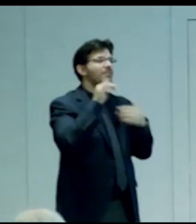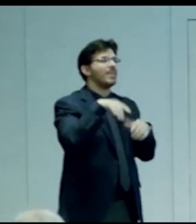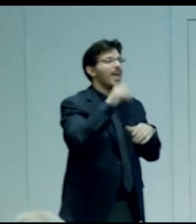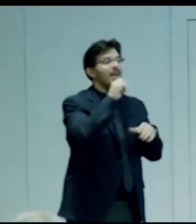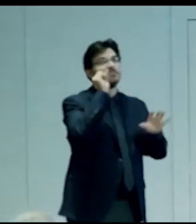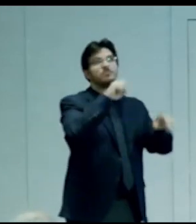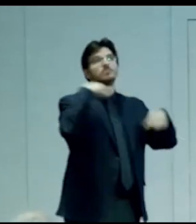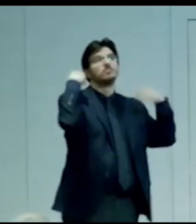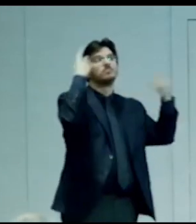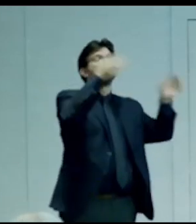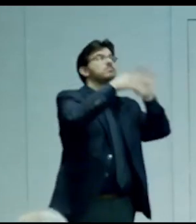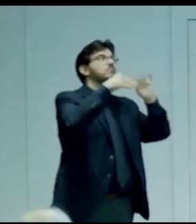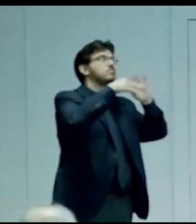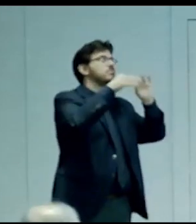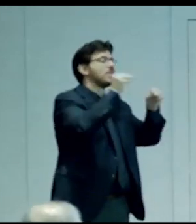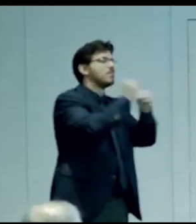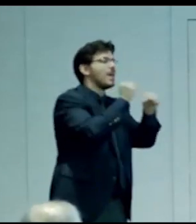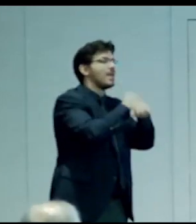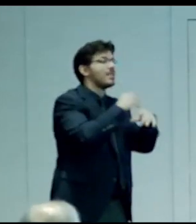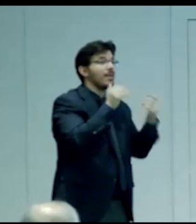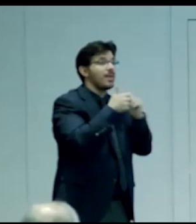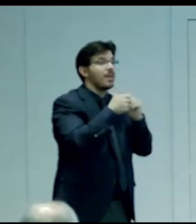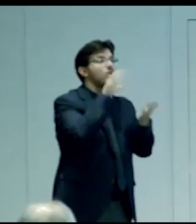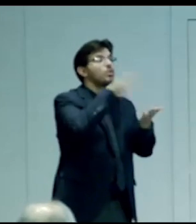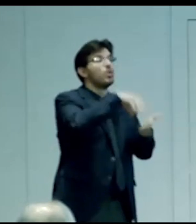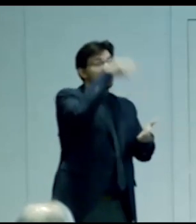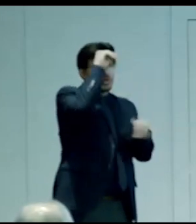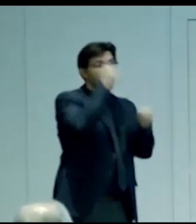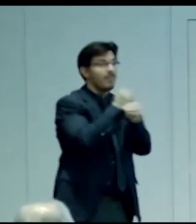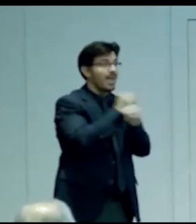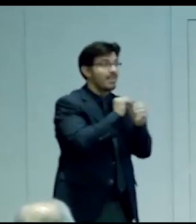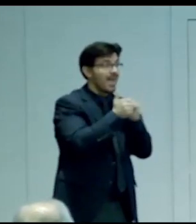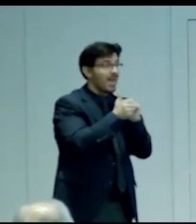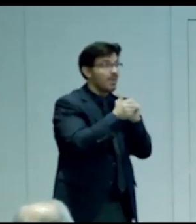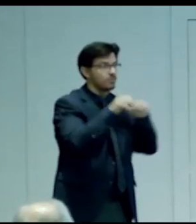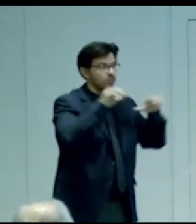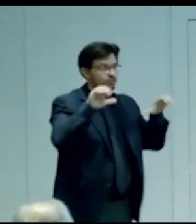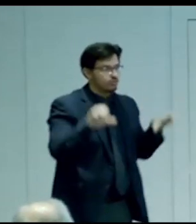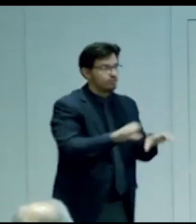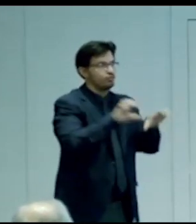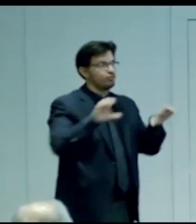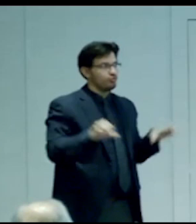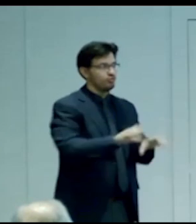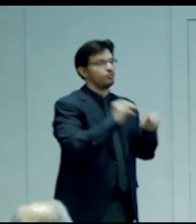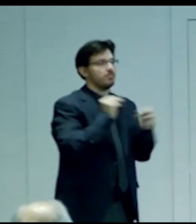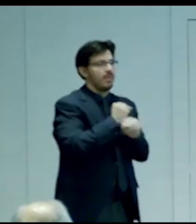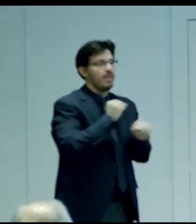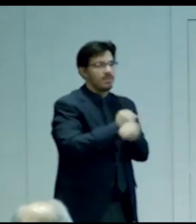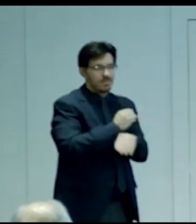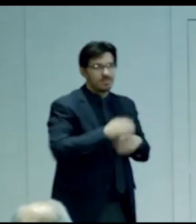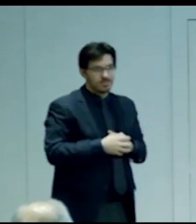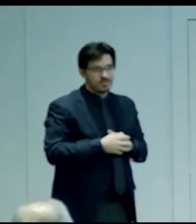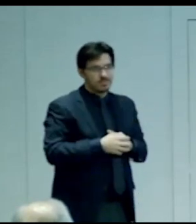mathematics, which is really true. You learn mathematics by doing mathematics. And so there's an OTL,